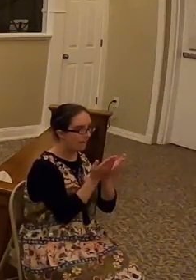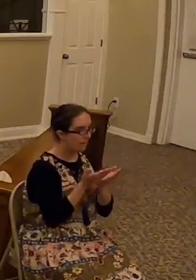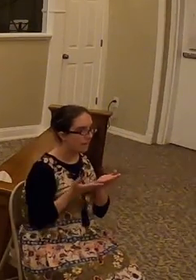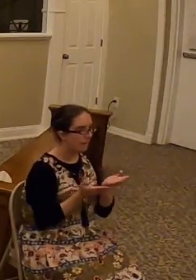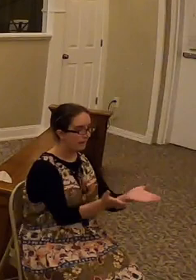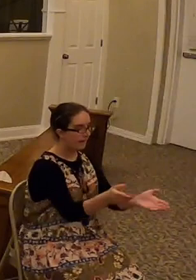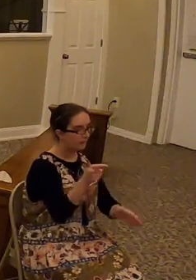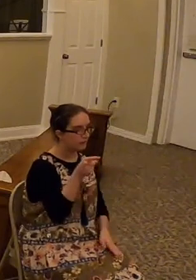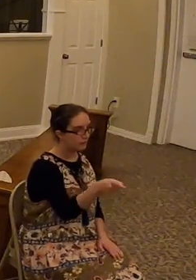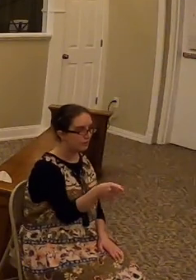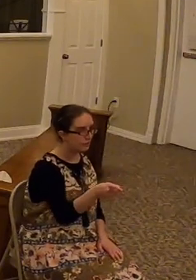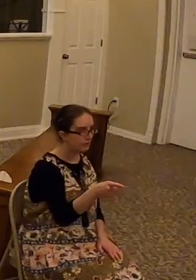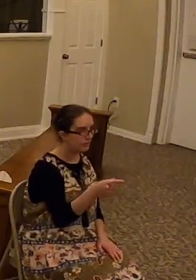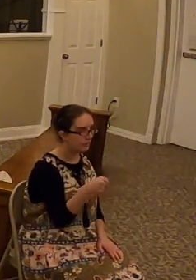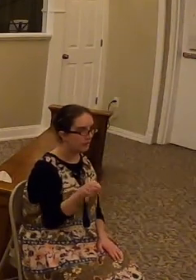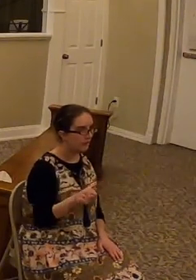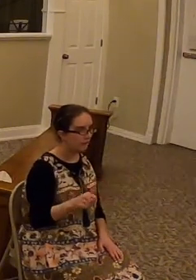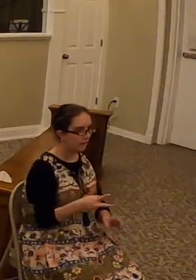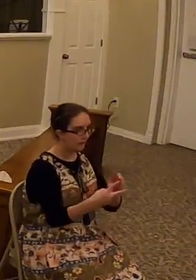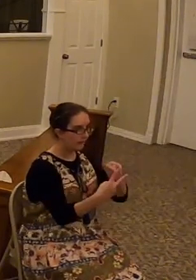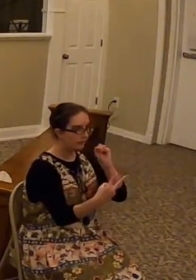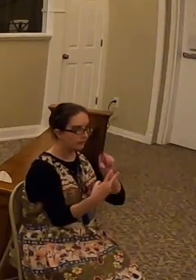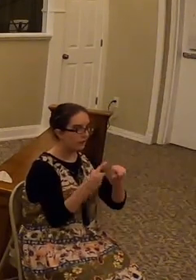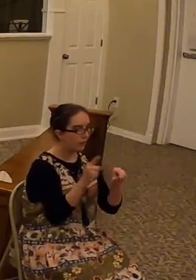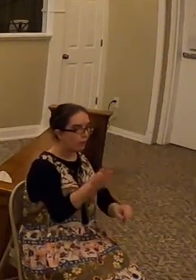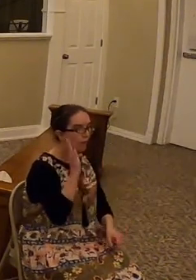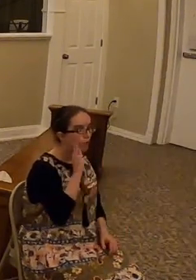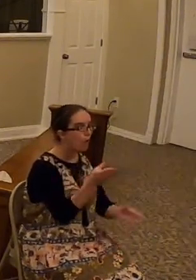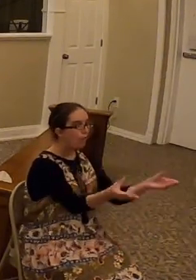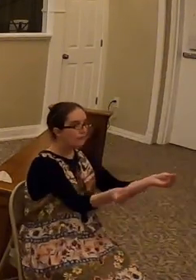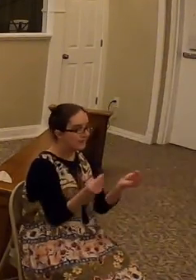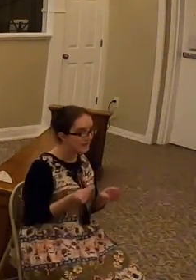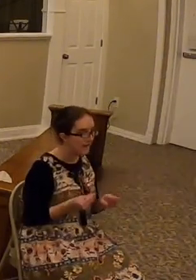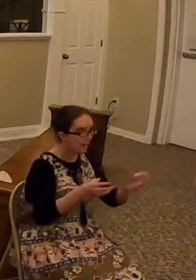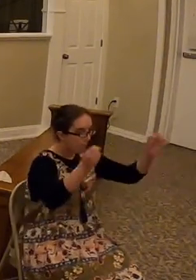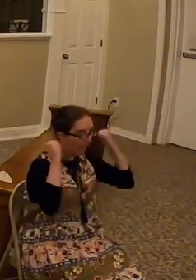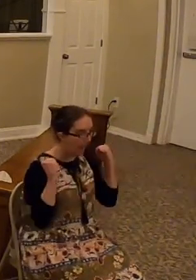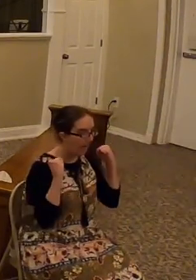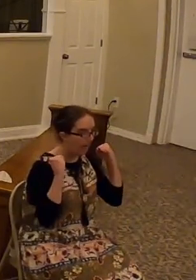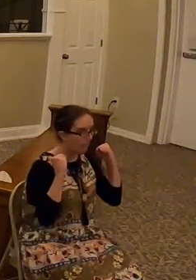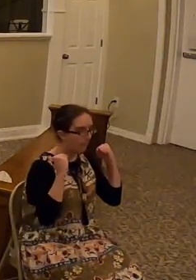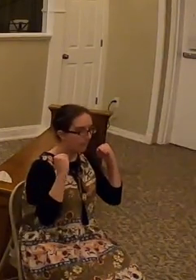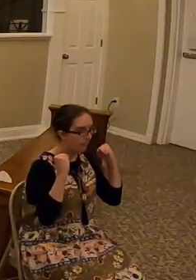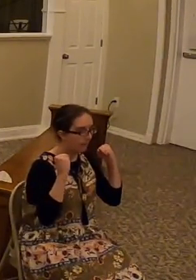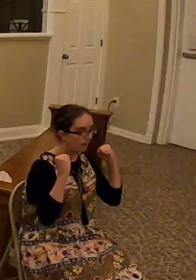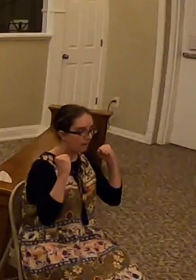Bible gives you the option, you shall receive power